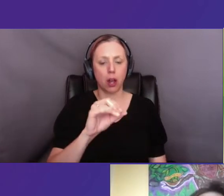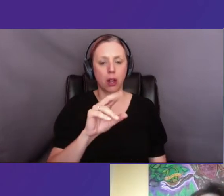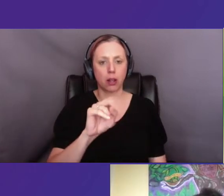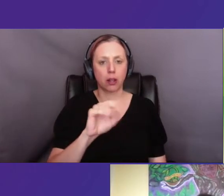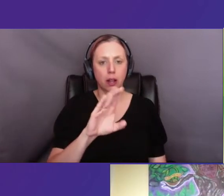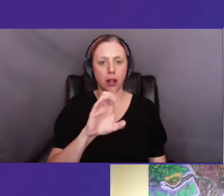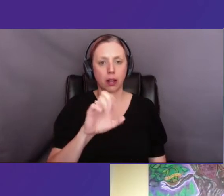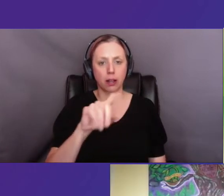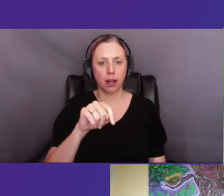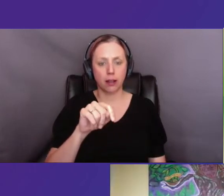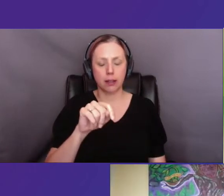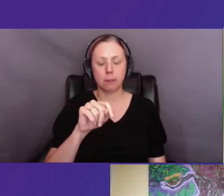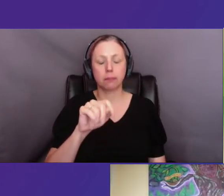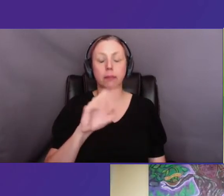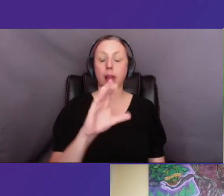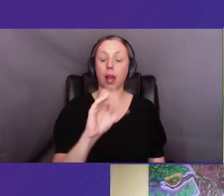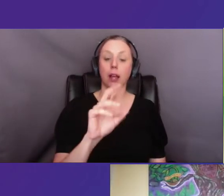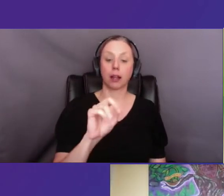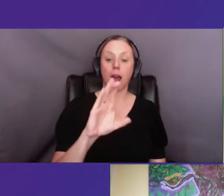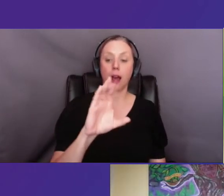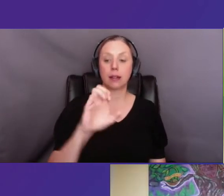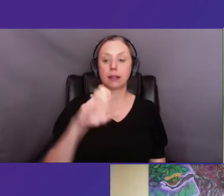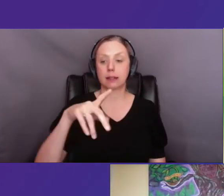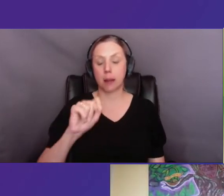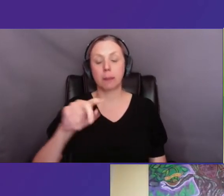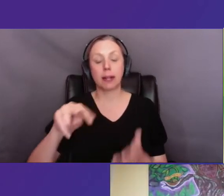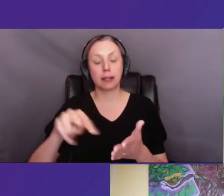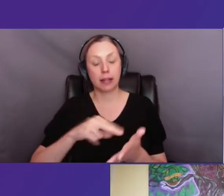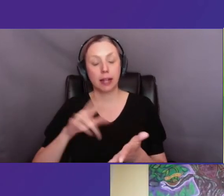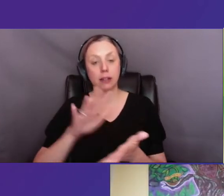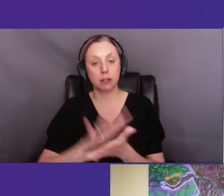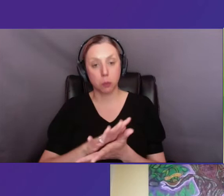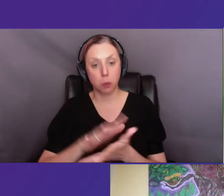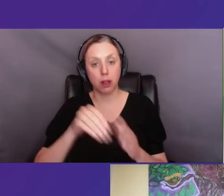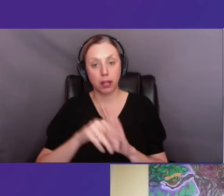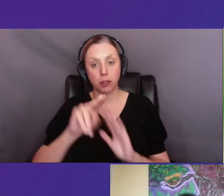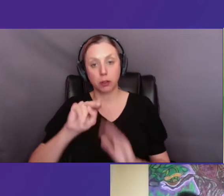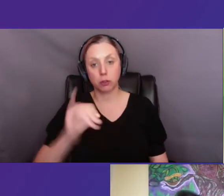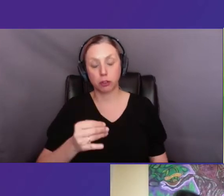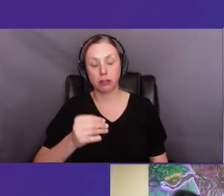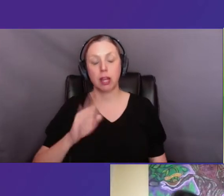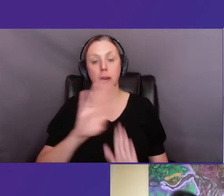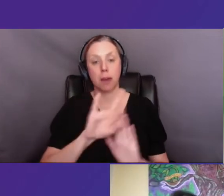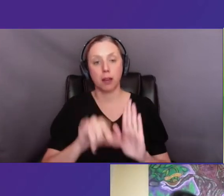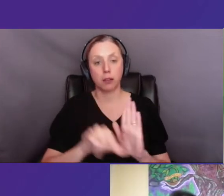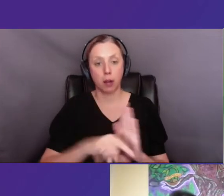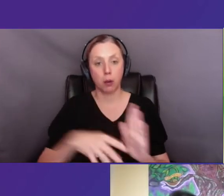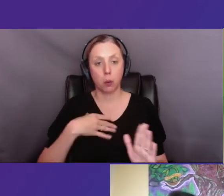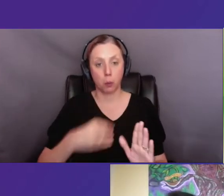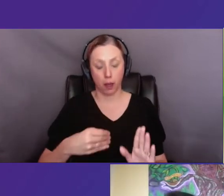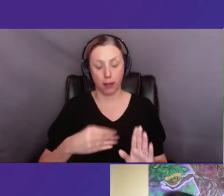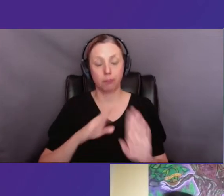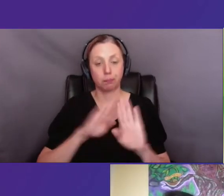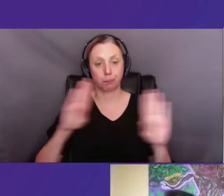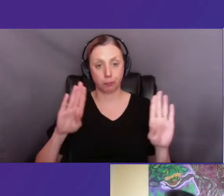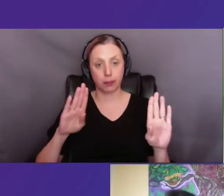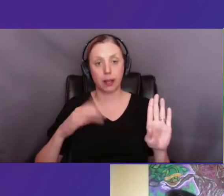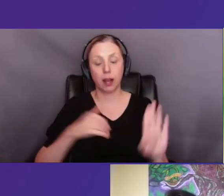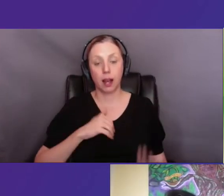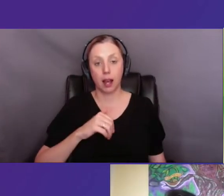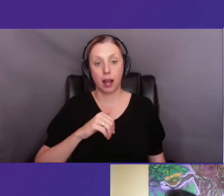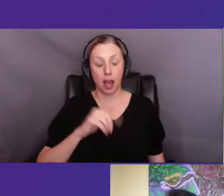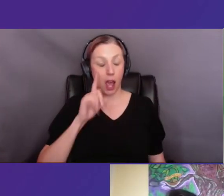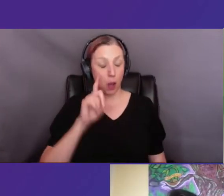Academy in New Jersey, and the backdrop is white. I am a